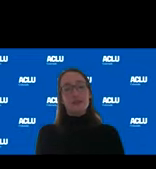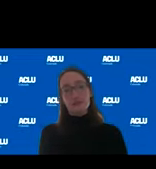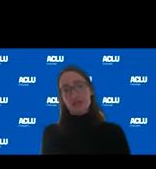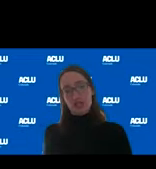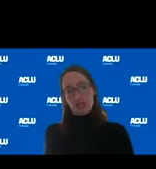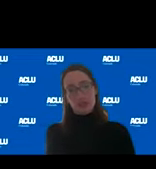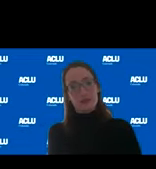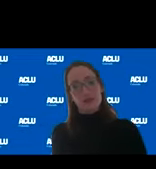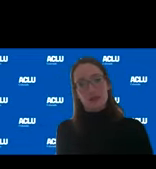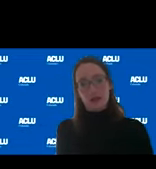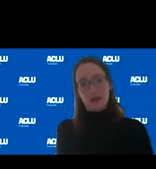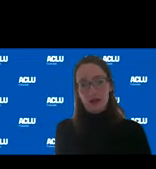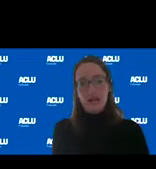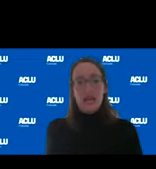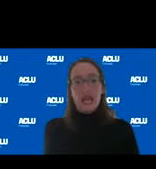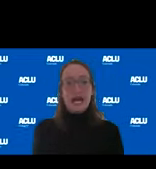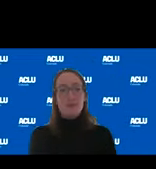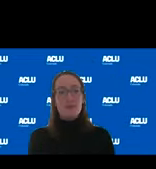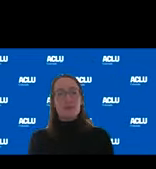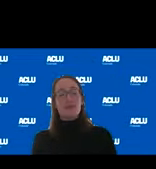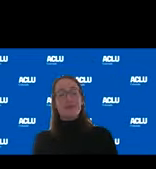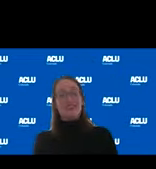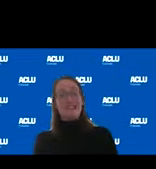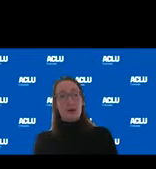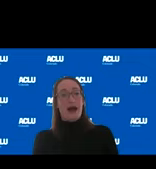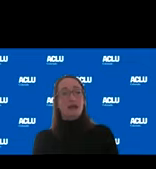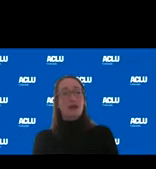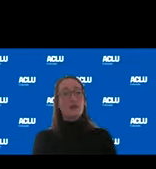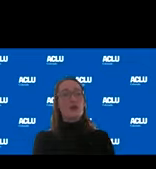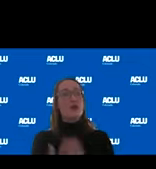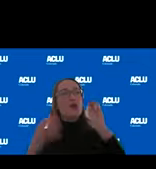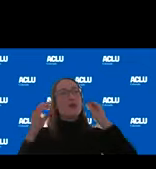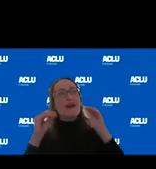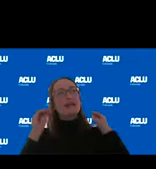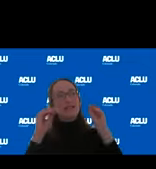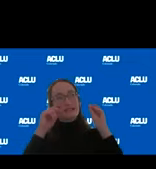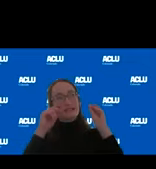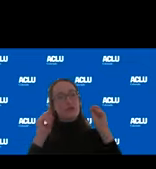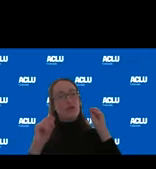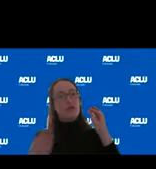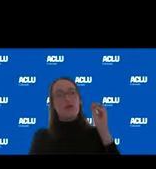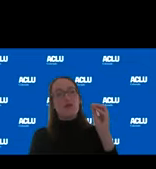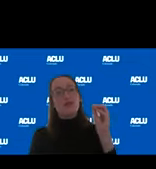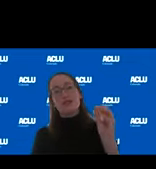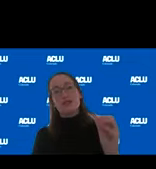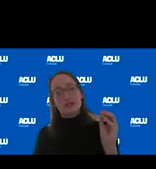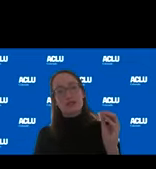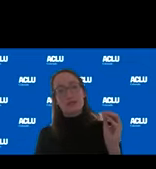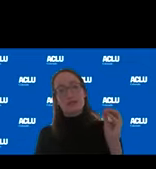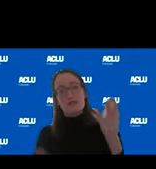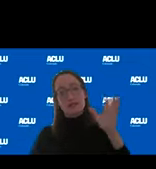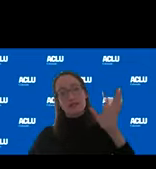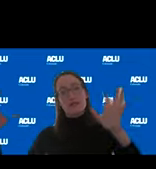to implement changes in response to COVID. Because if you think about it, well, we're asking states to overhaul their election